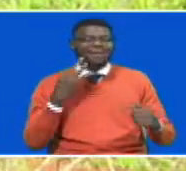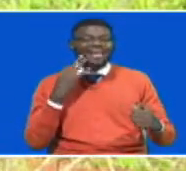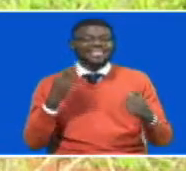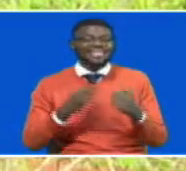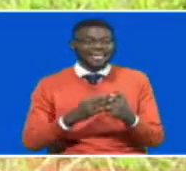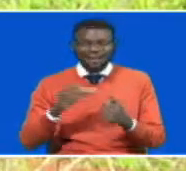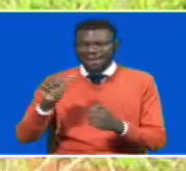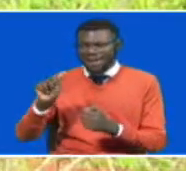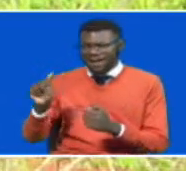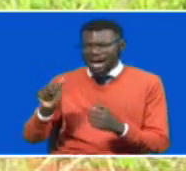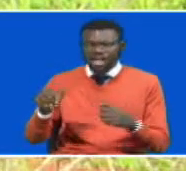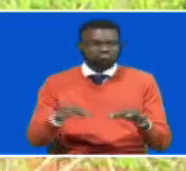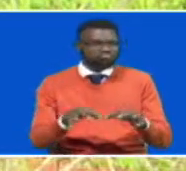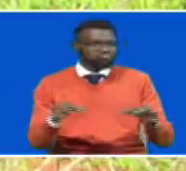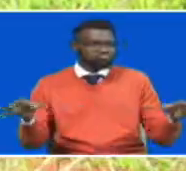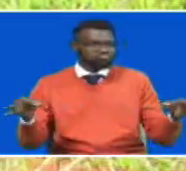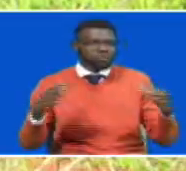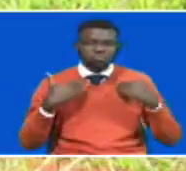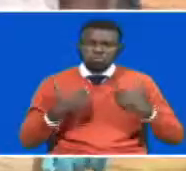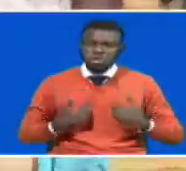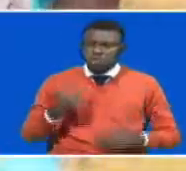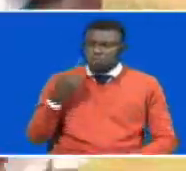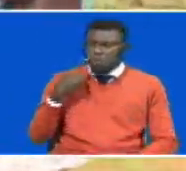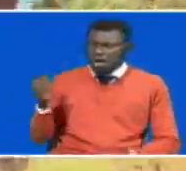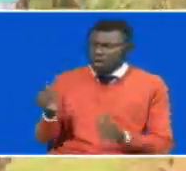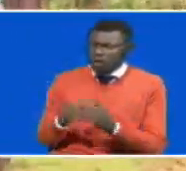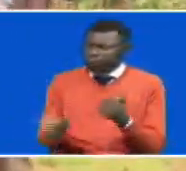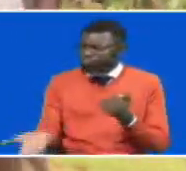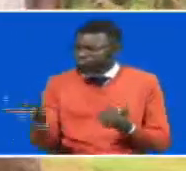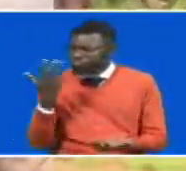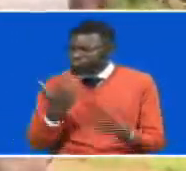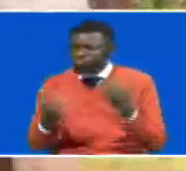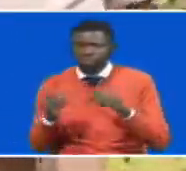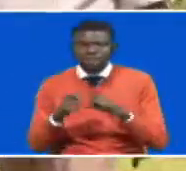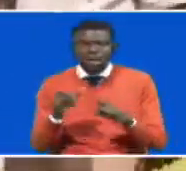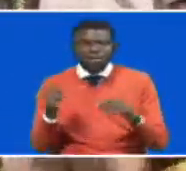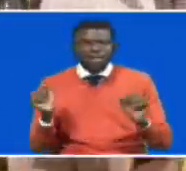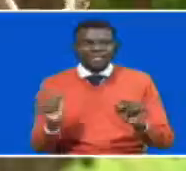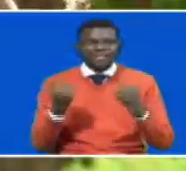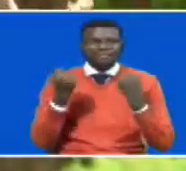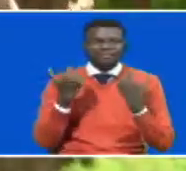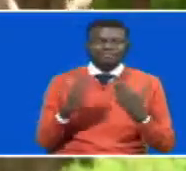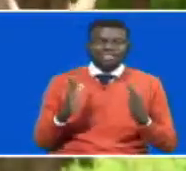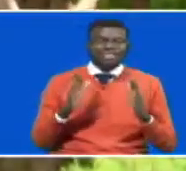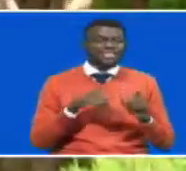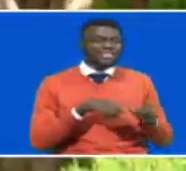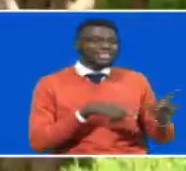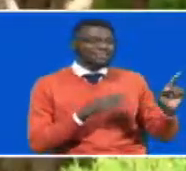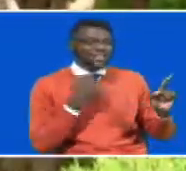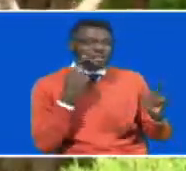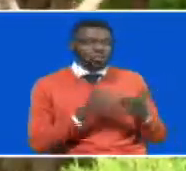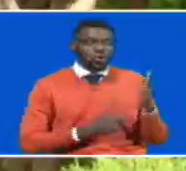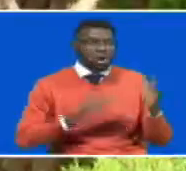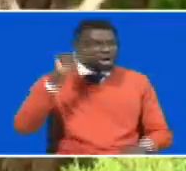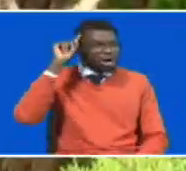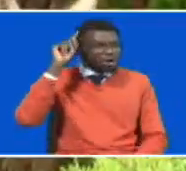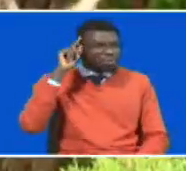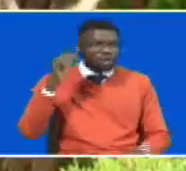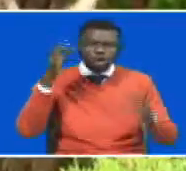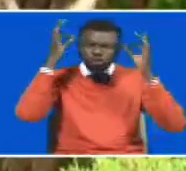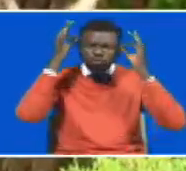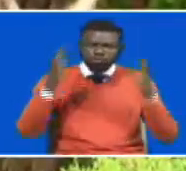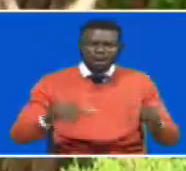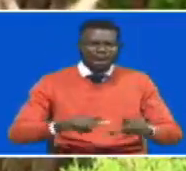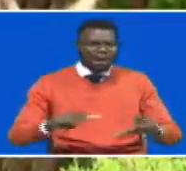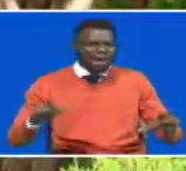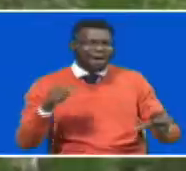Shakahola, ambapo miili hiyo 110 ilifukuliwa, wengine wakiokolewa. Kindiki anasema serikali itatoa uamuzi wa vipi shamba